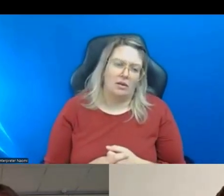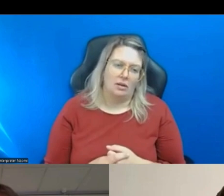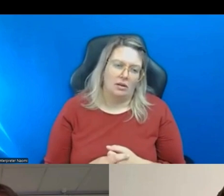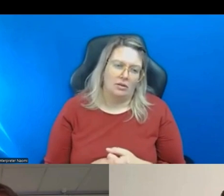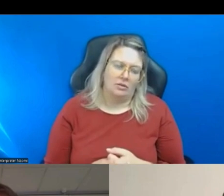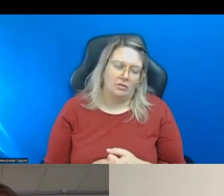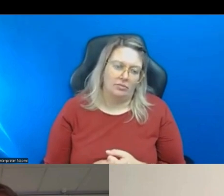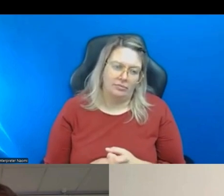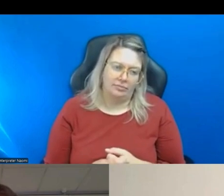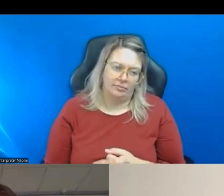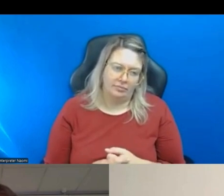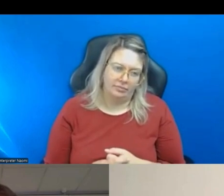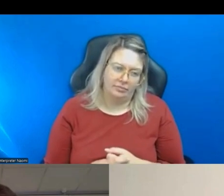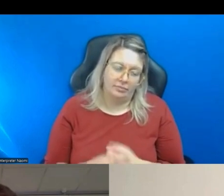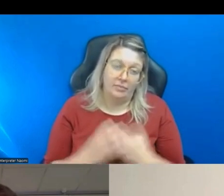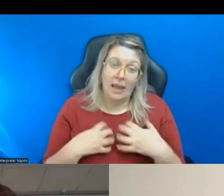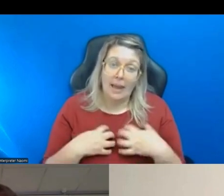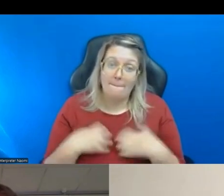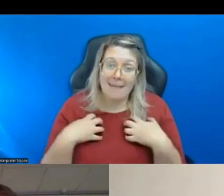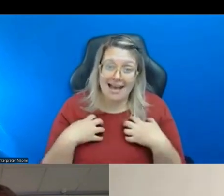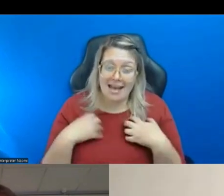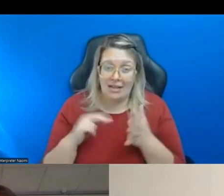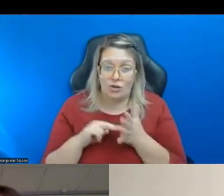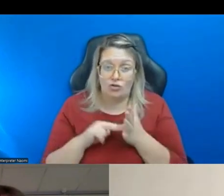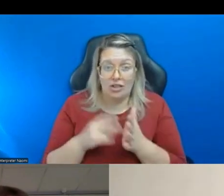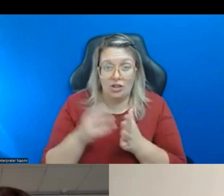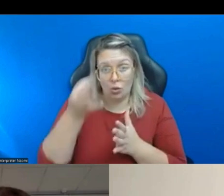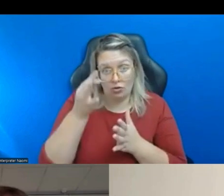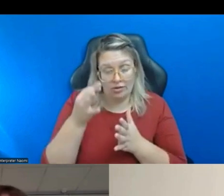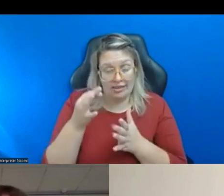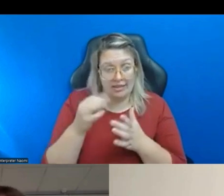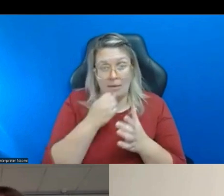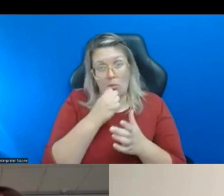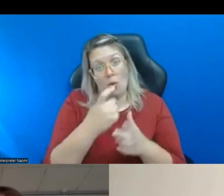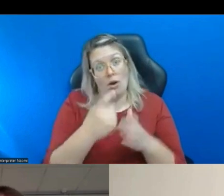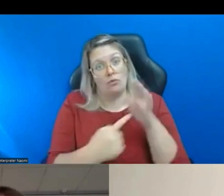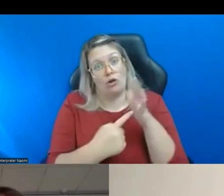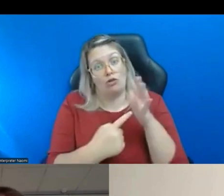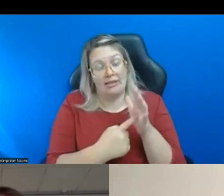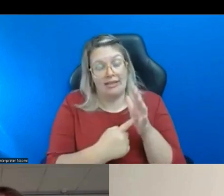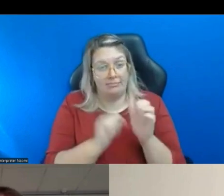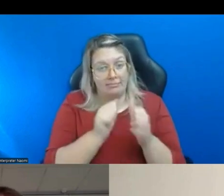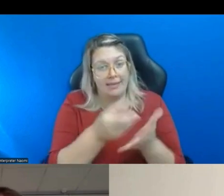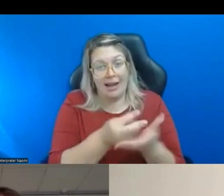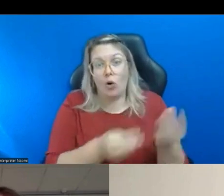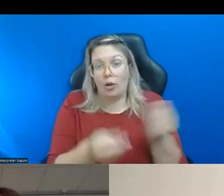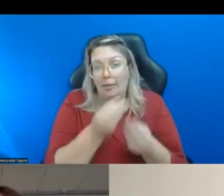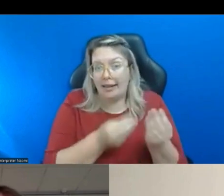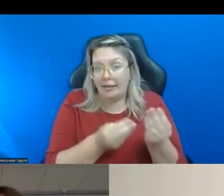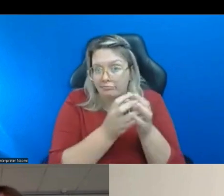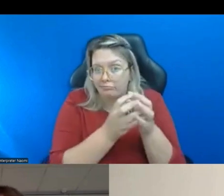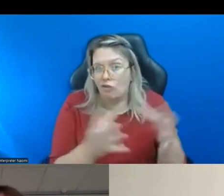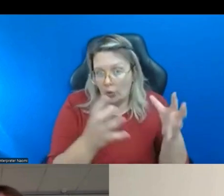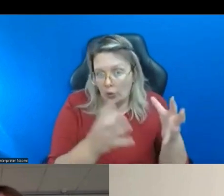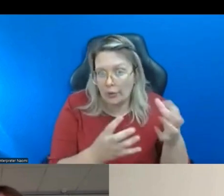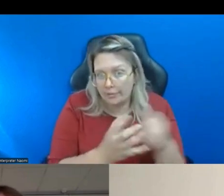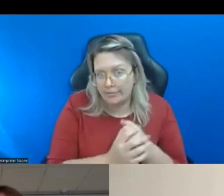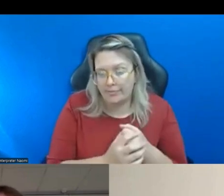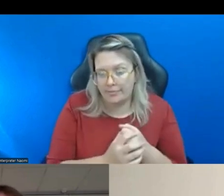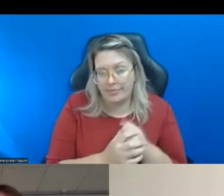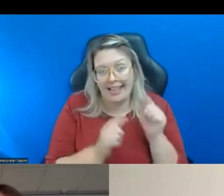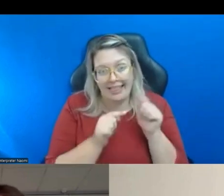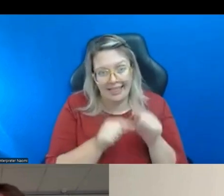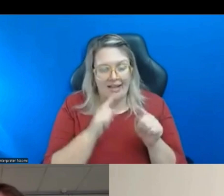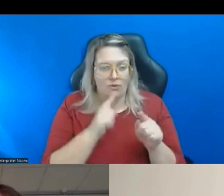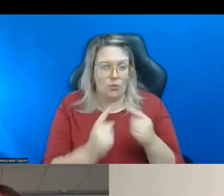in strategic authorities is to develop their local economies, and that will determine to a very great extent how we shape our